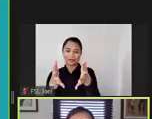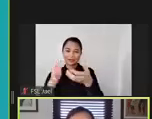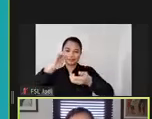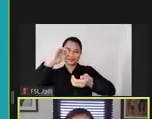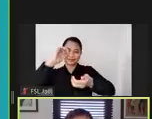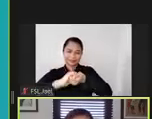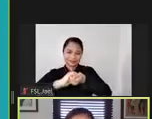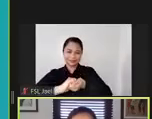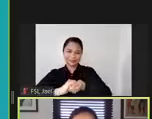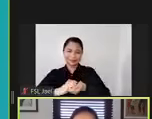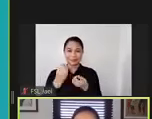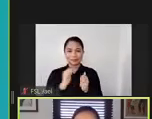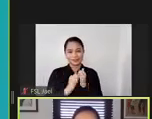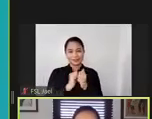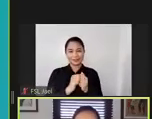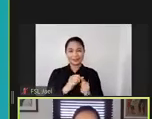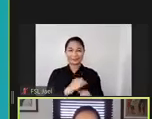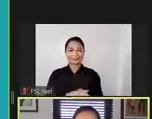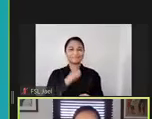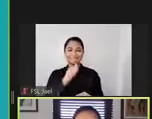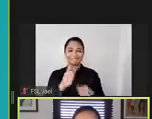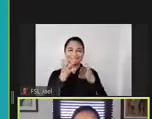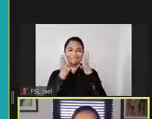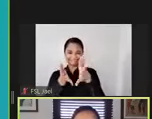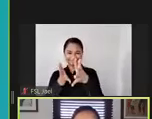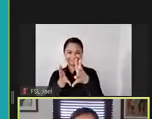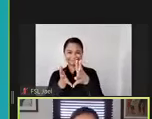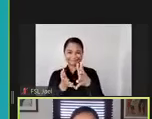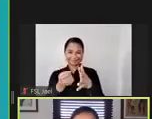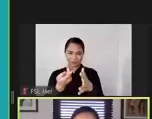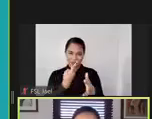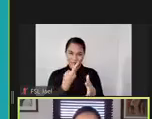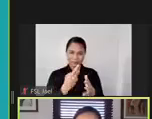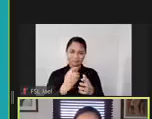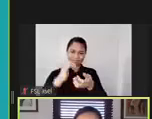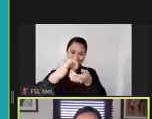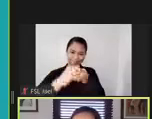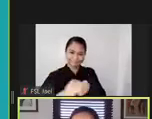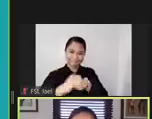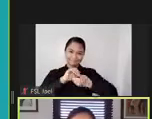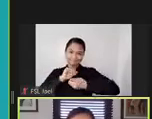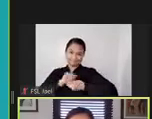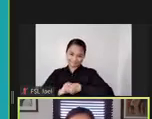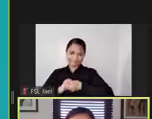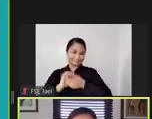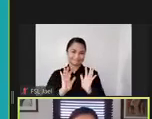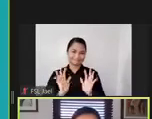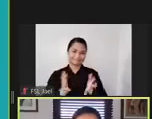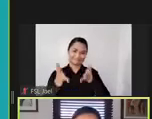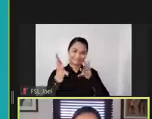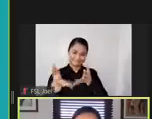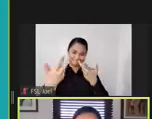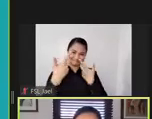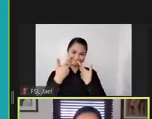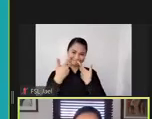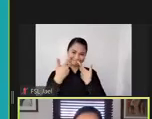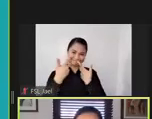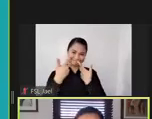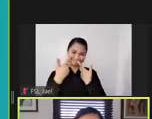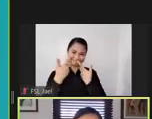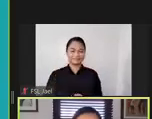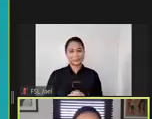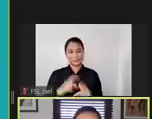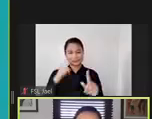food with many people who are hungry, many people who need food but can't get it for themselves. If we